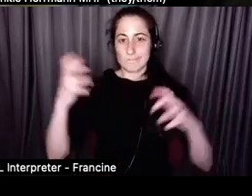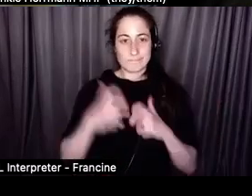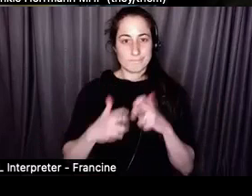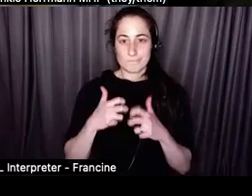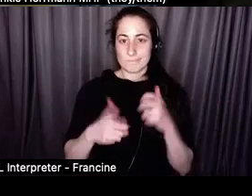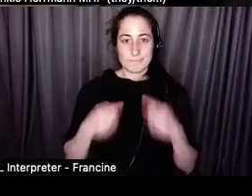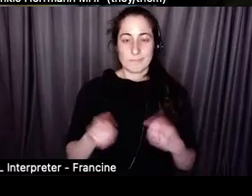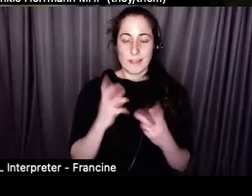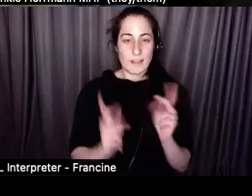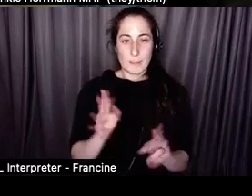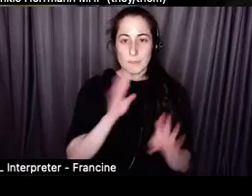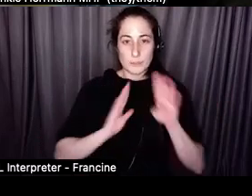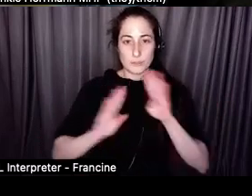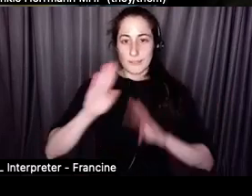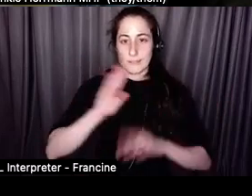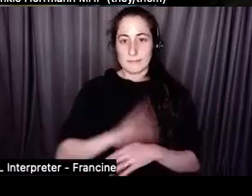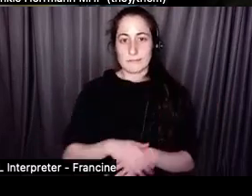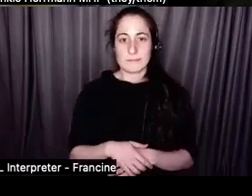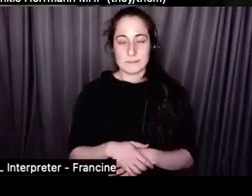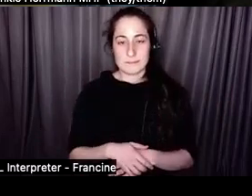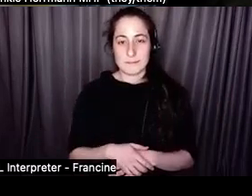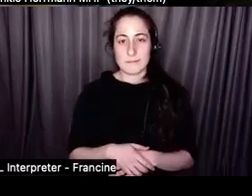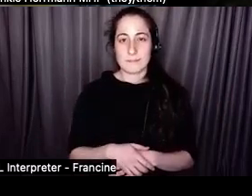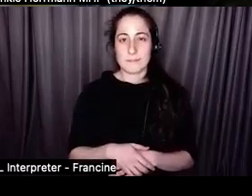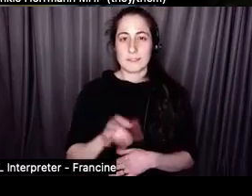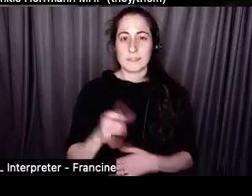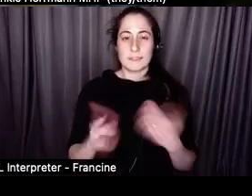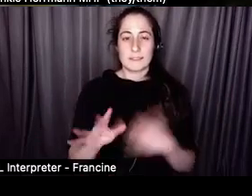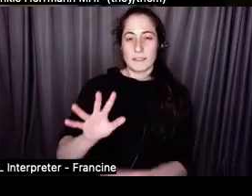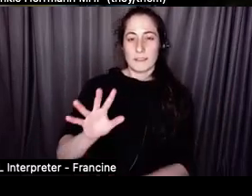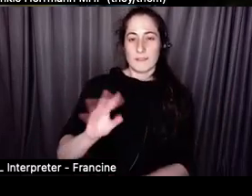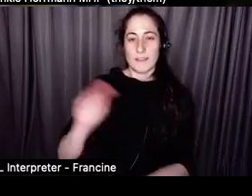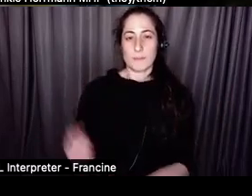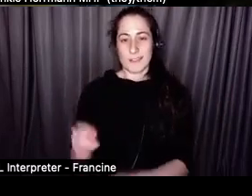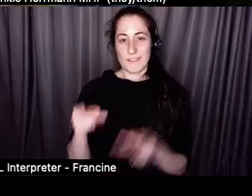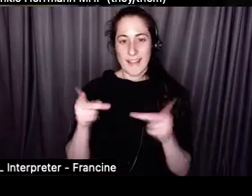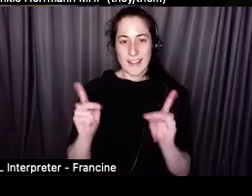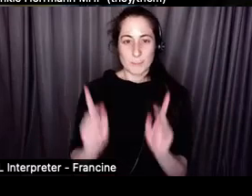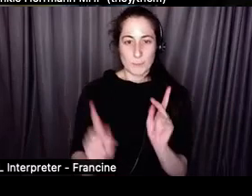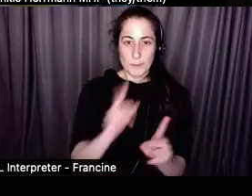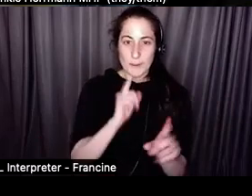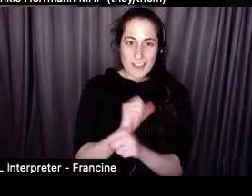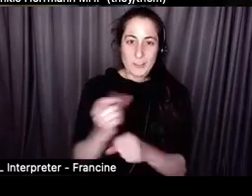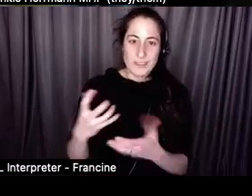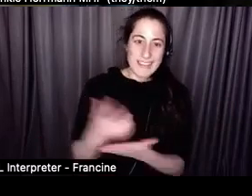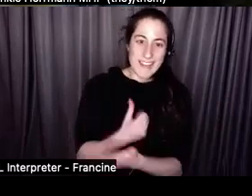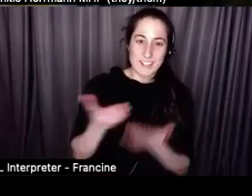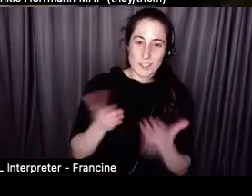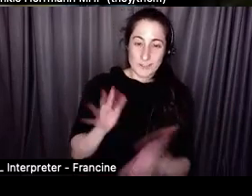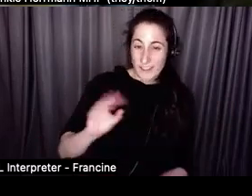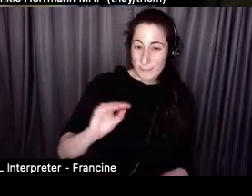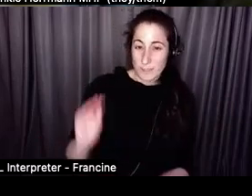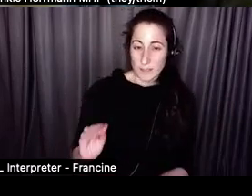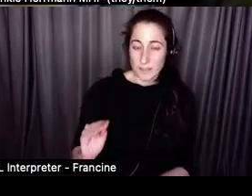frustrated. In fact, only something like 5% of eligible people are actually getting the services, which is why we